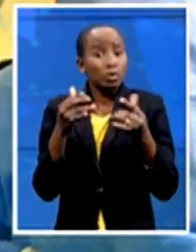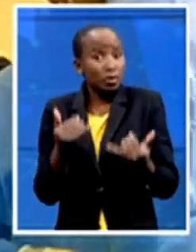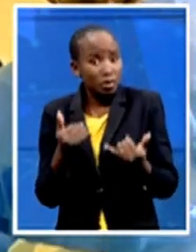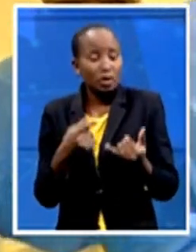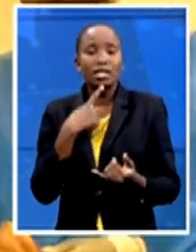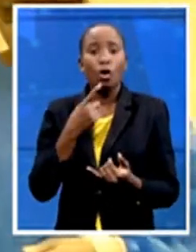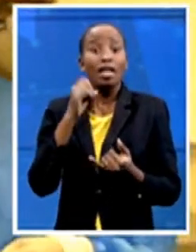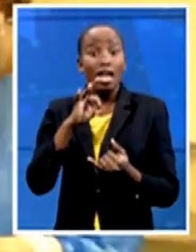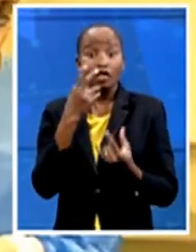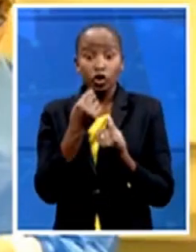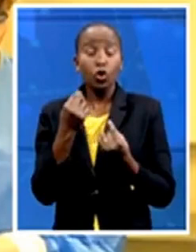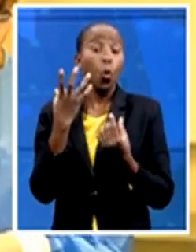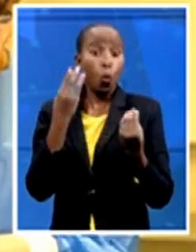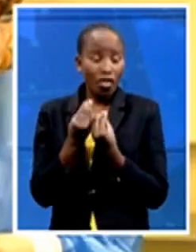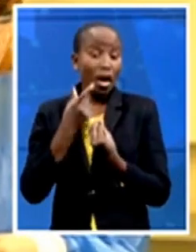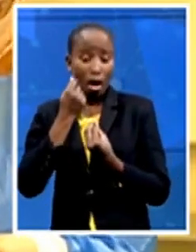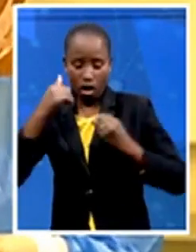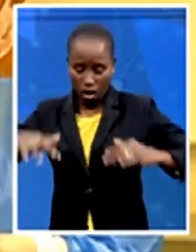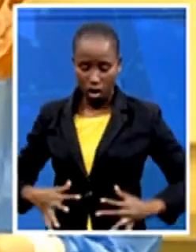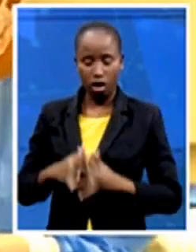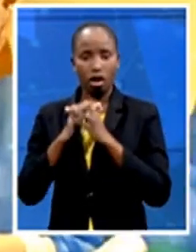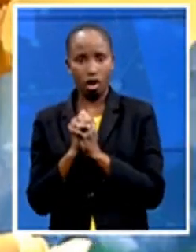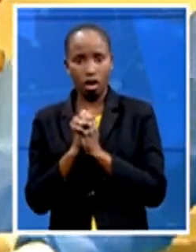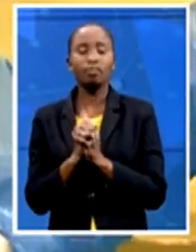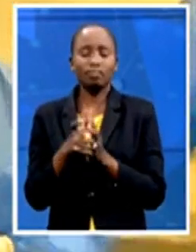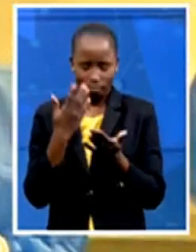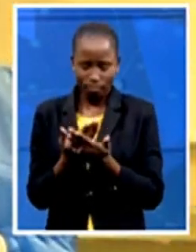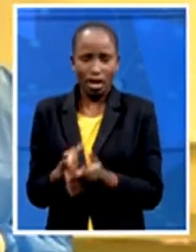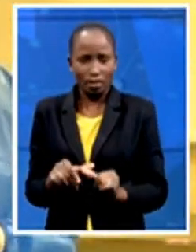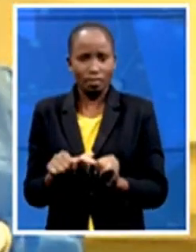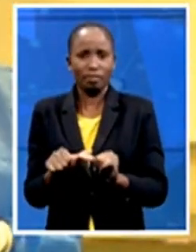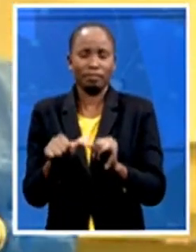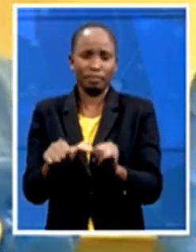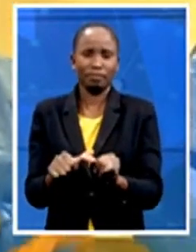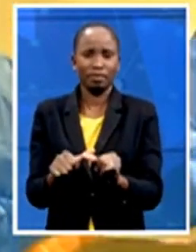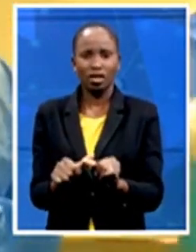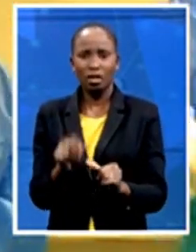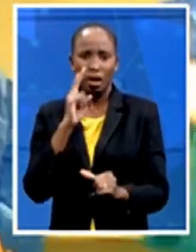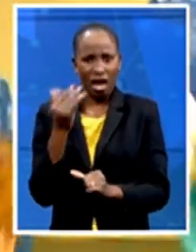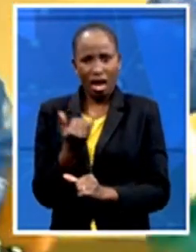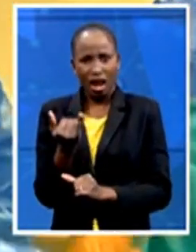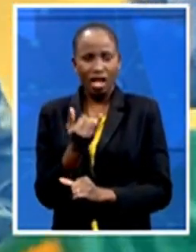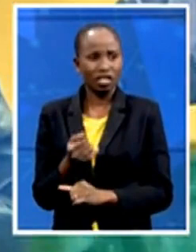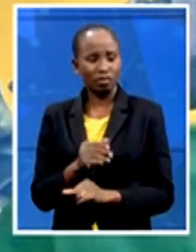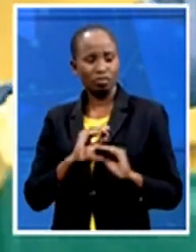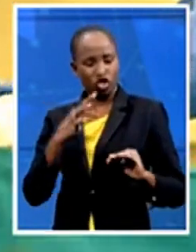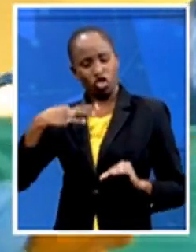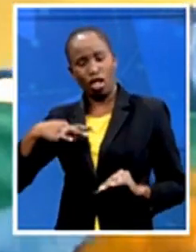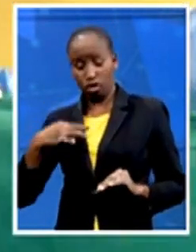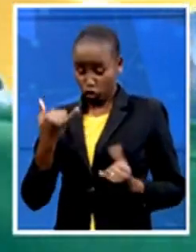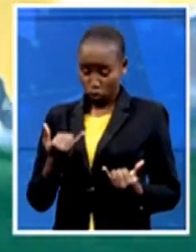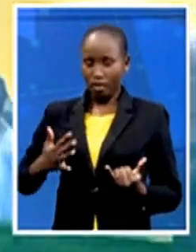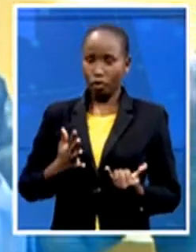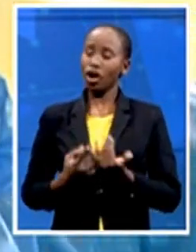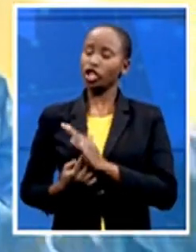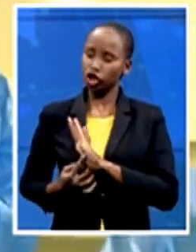particular month, you will continue to treat us as kitchen girls. Today we just want to show you that Dr. Batka, Dr. Mtibi,